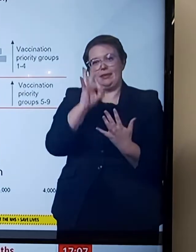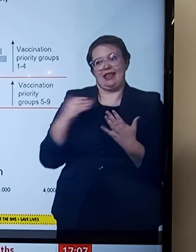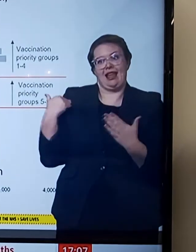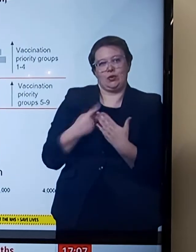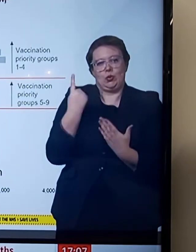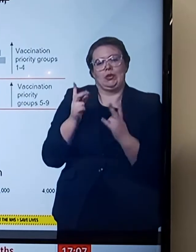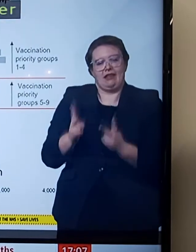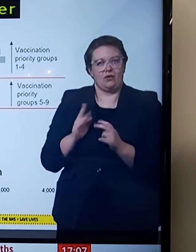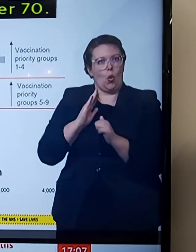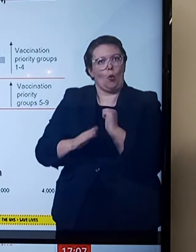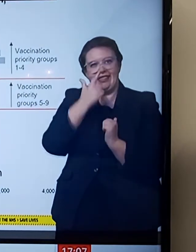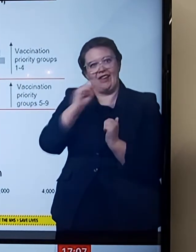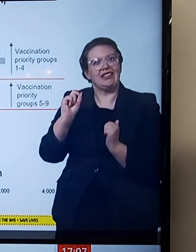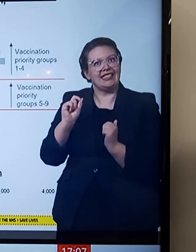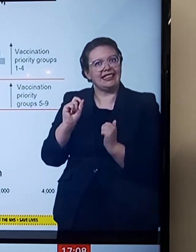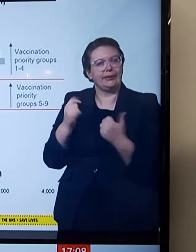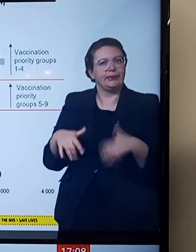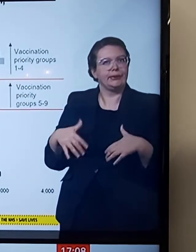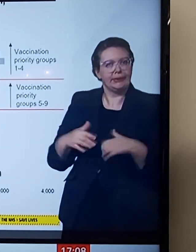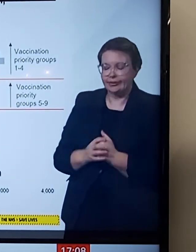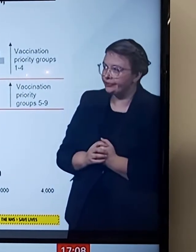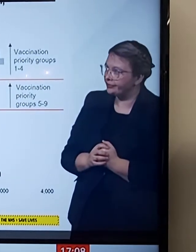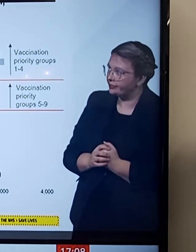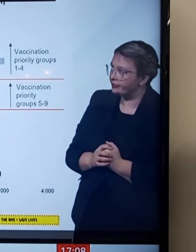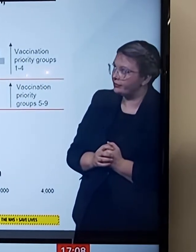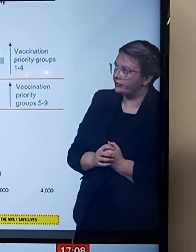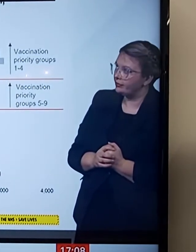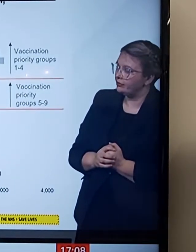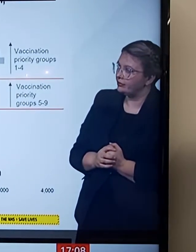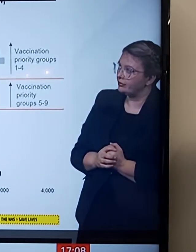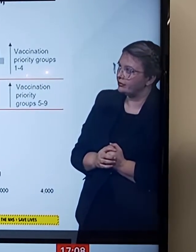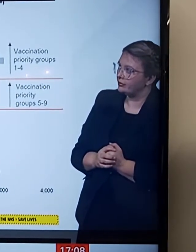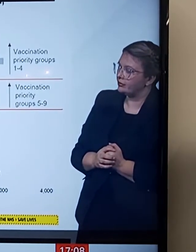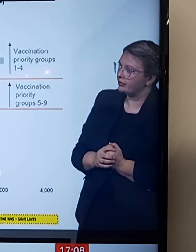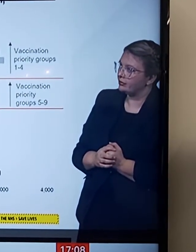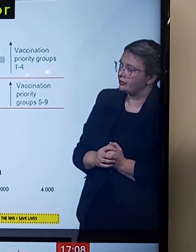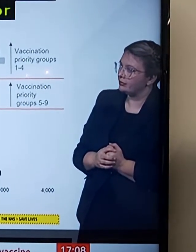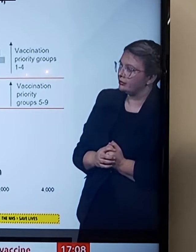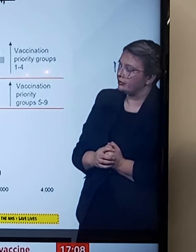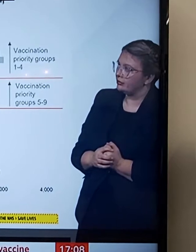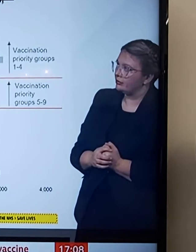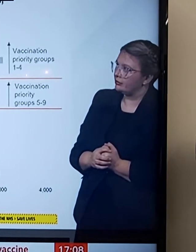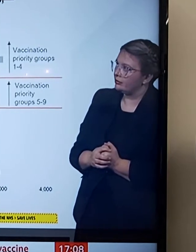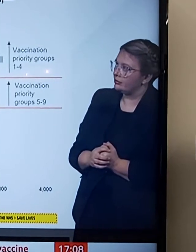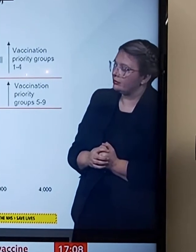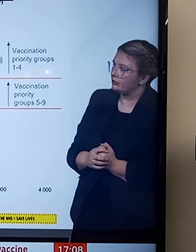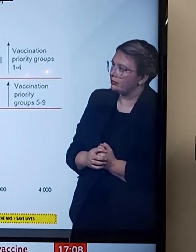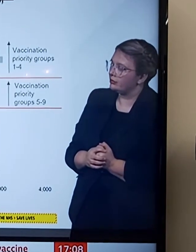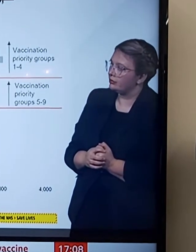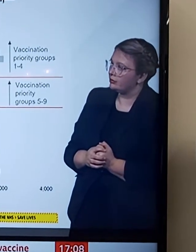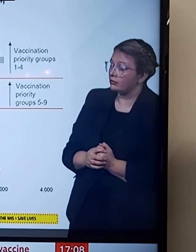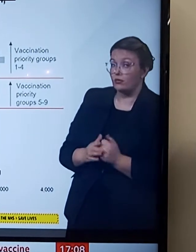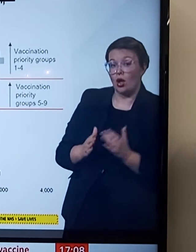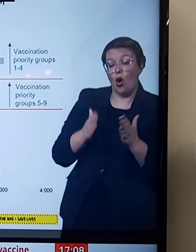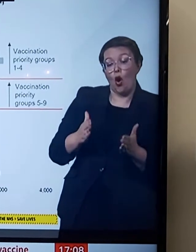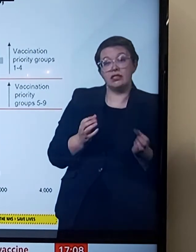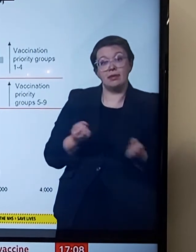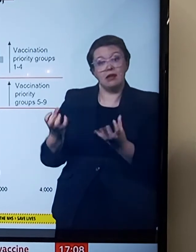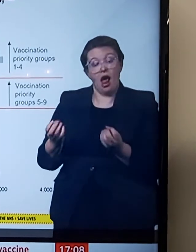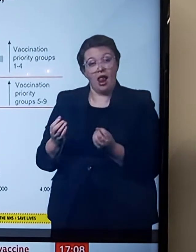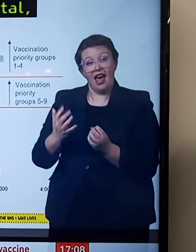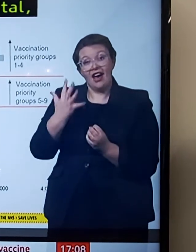situation for people who've gone into hospital, only 54% of all the people who go into hospital are over